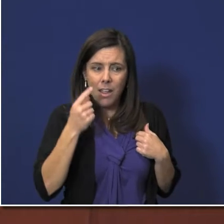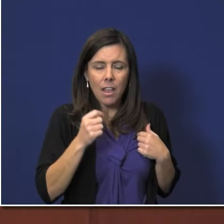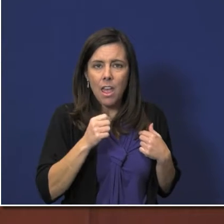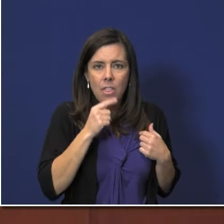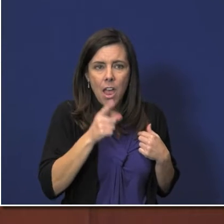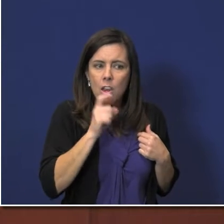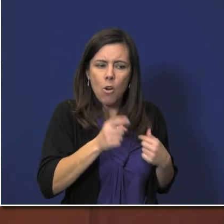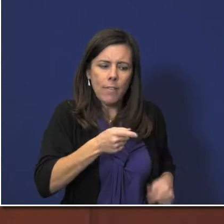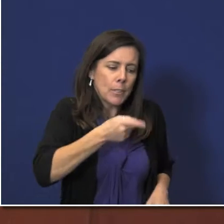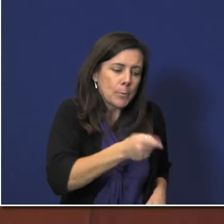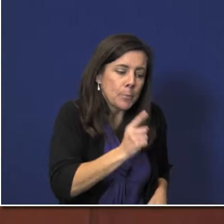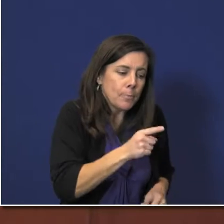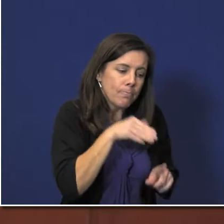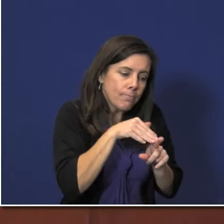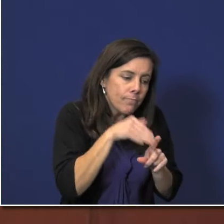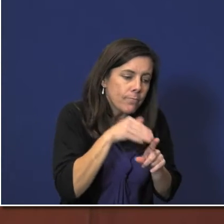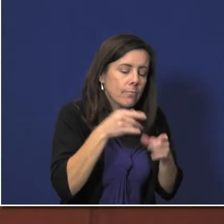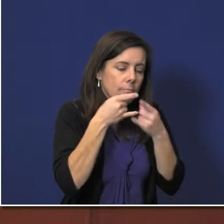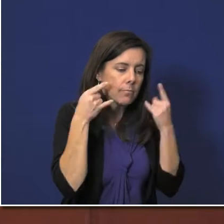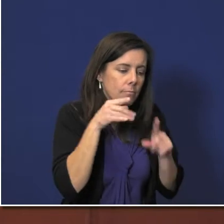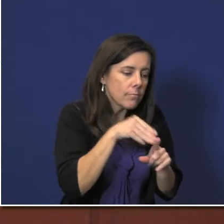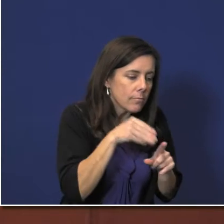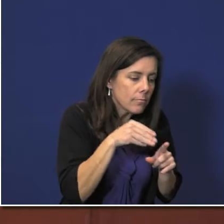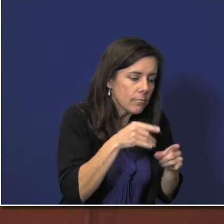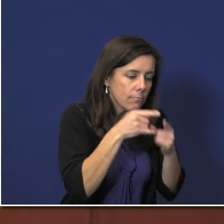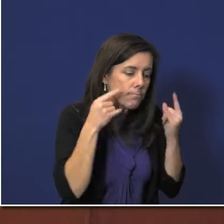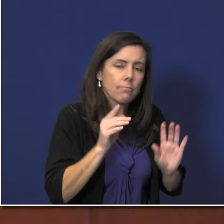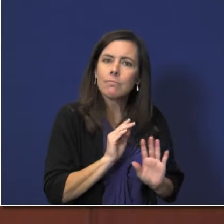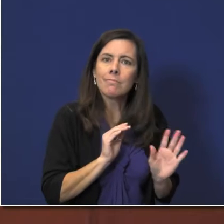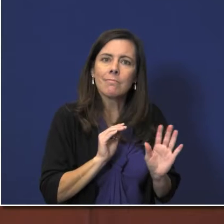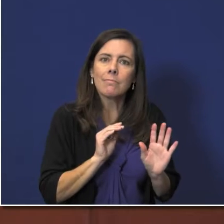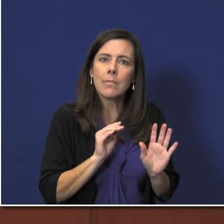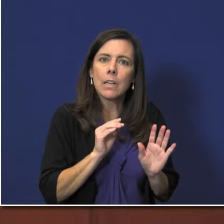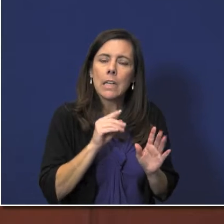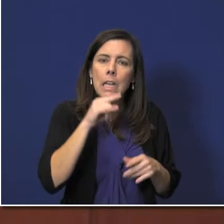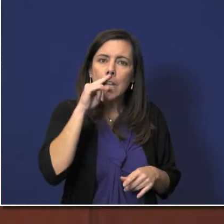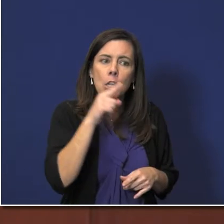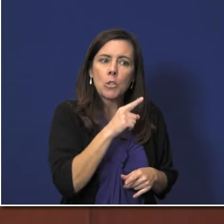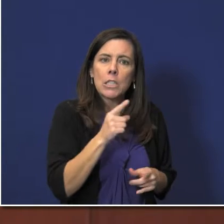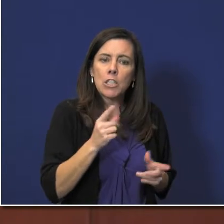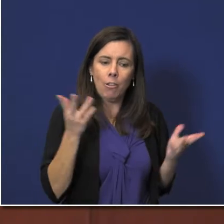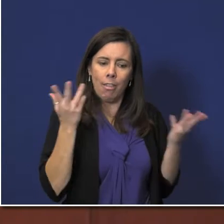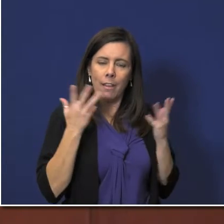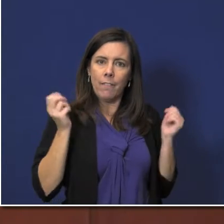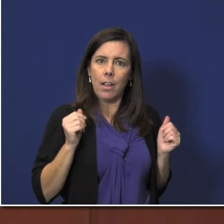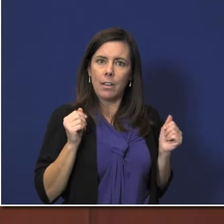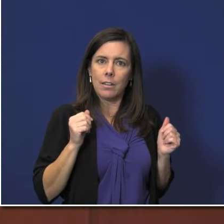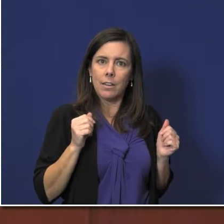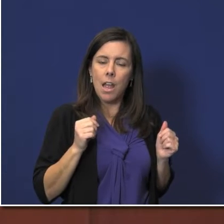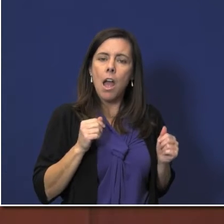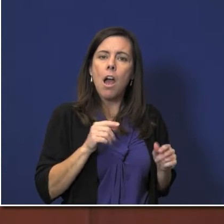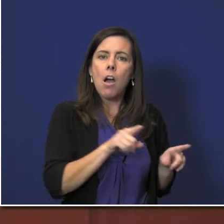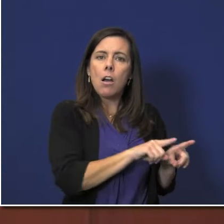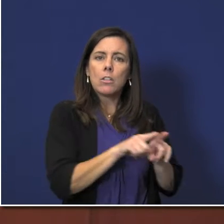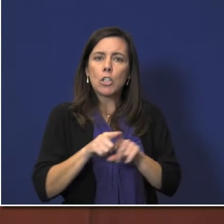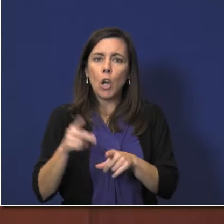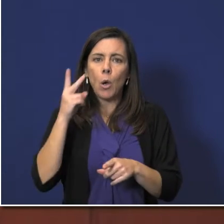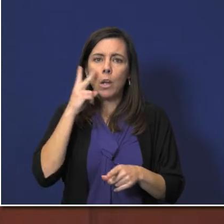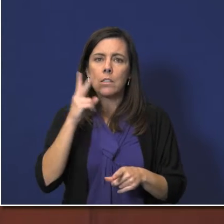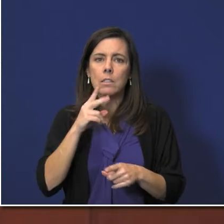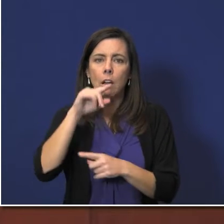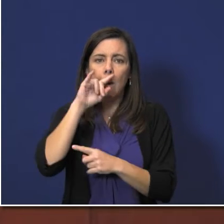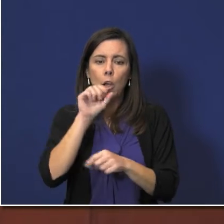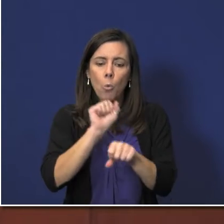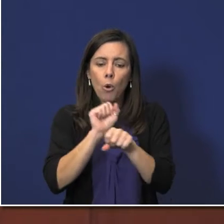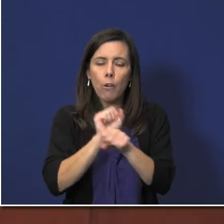on those kids to put their mask on. They're very aware and they do it. And I saw kids that were working together. I